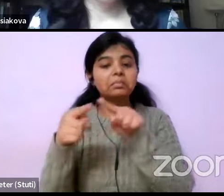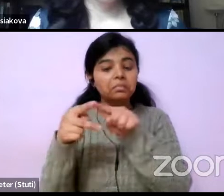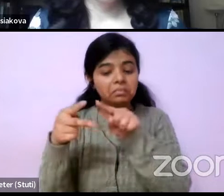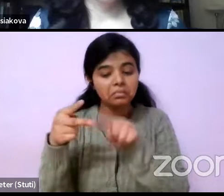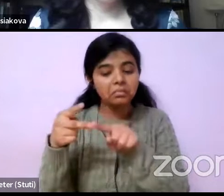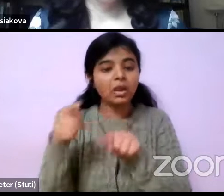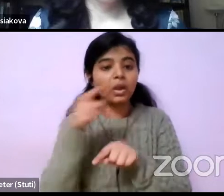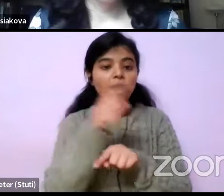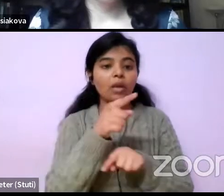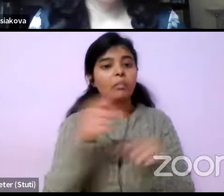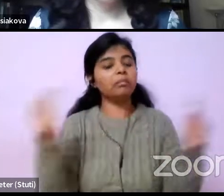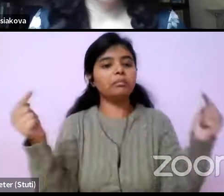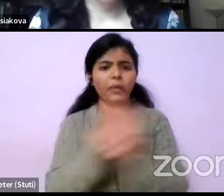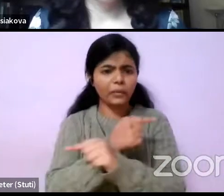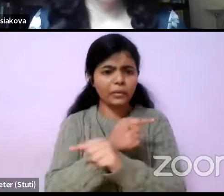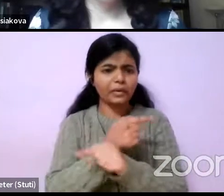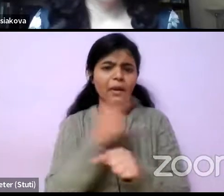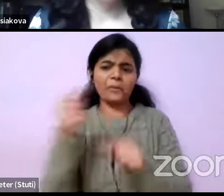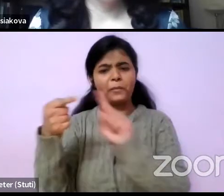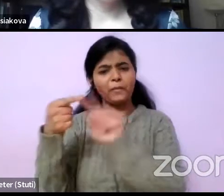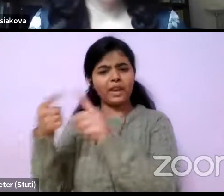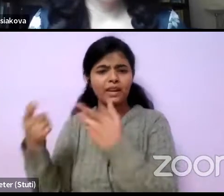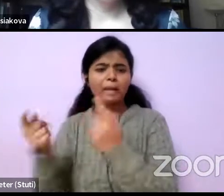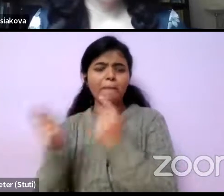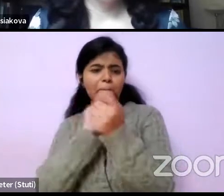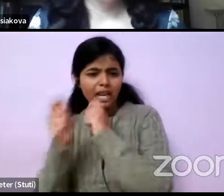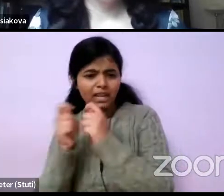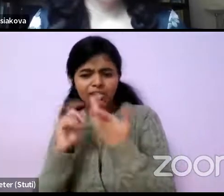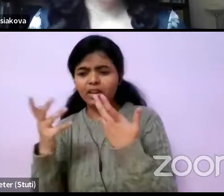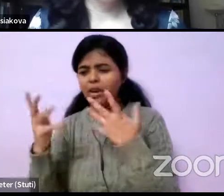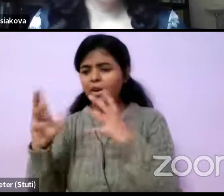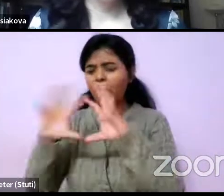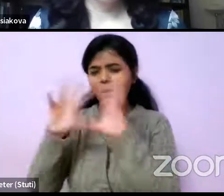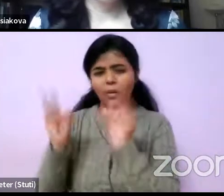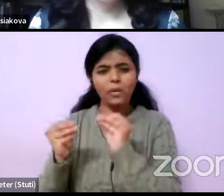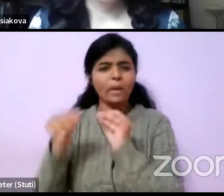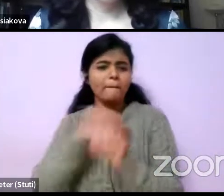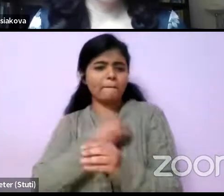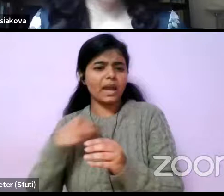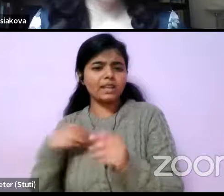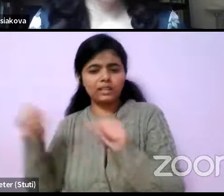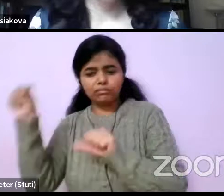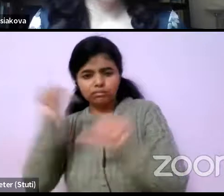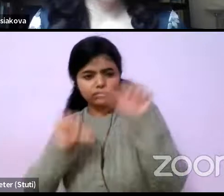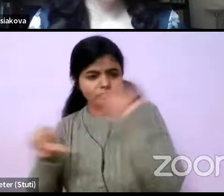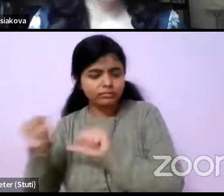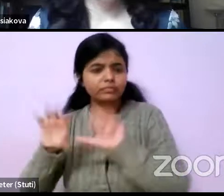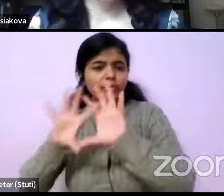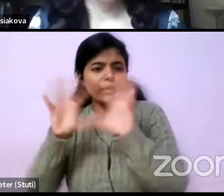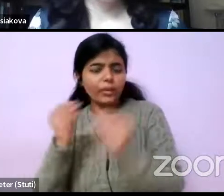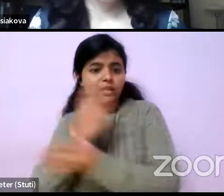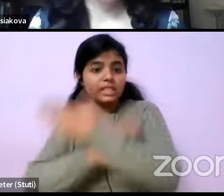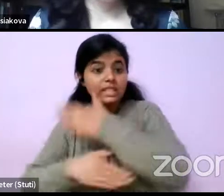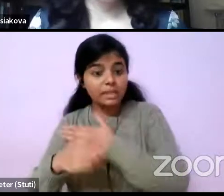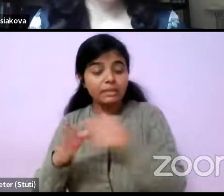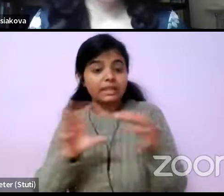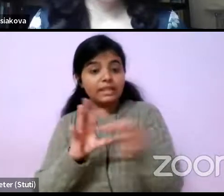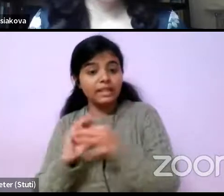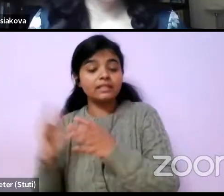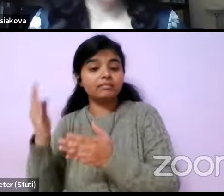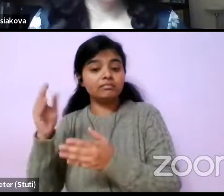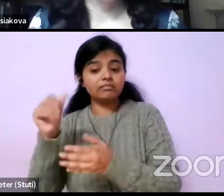Because one talks of how the media portrays medical conditions, with disabling medical conditions,